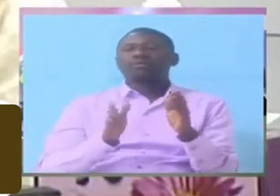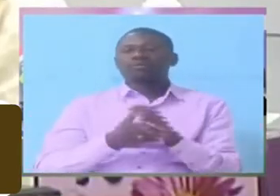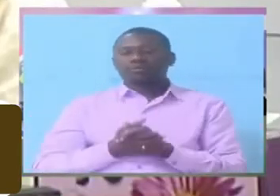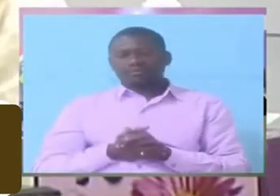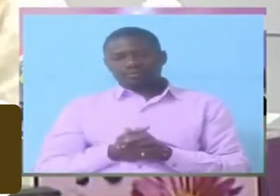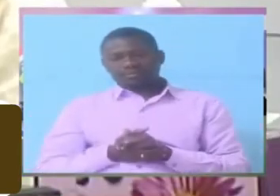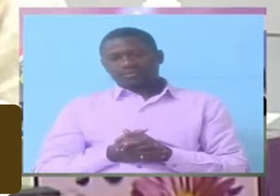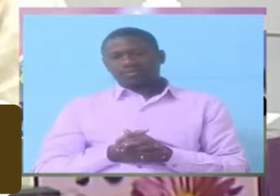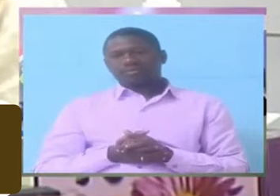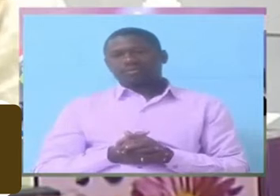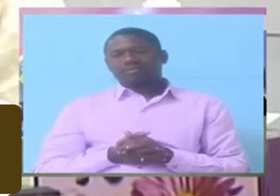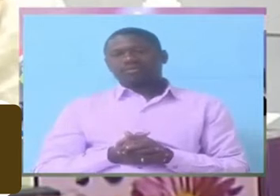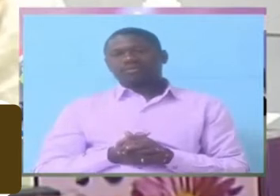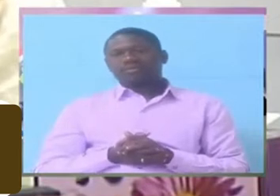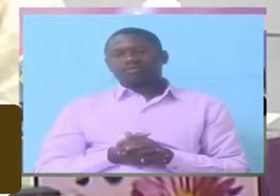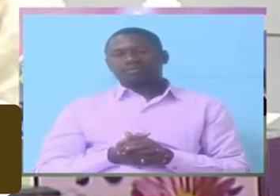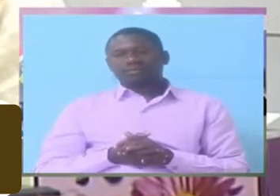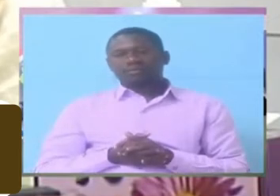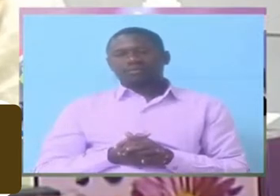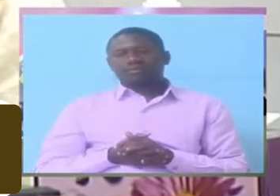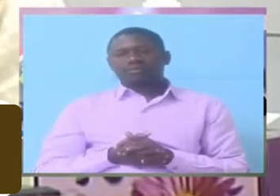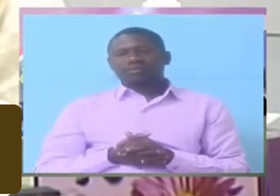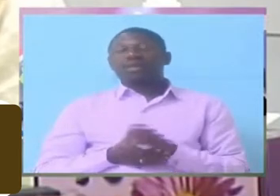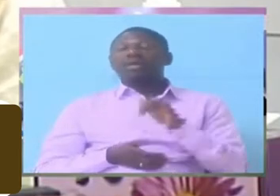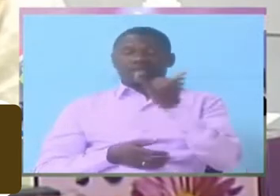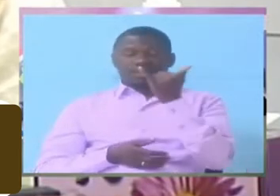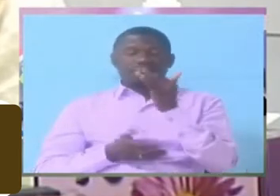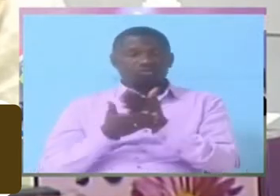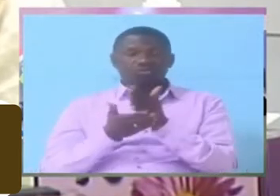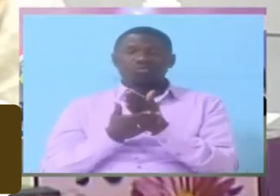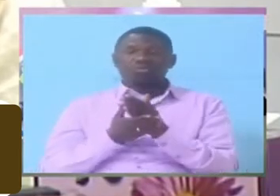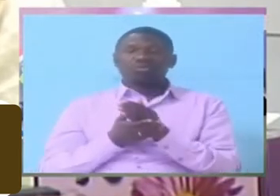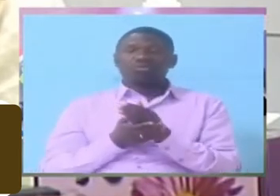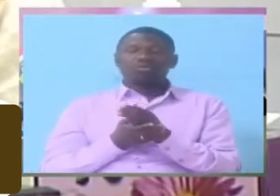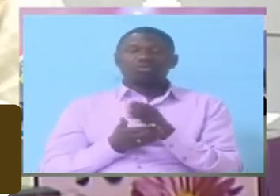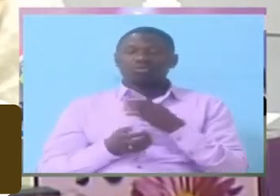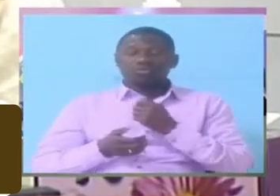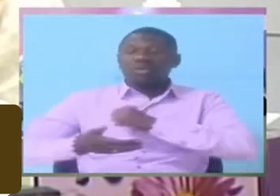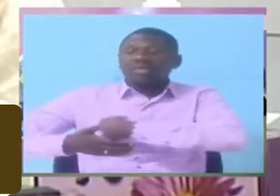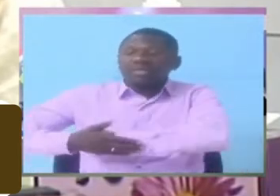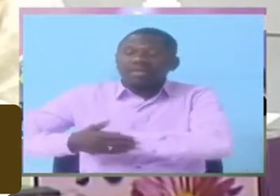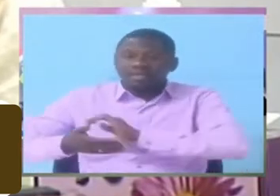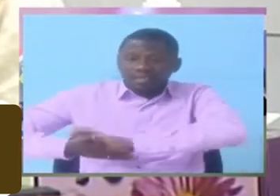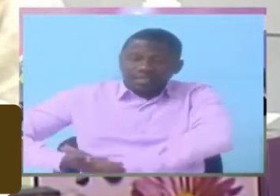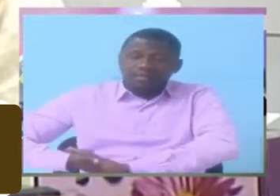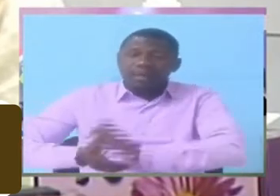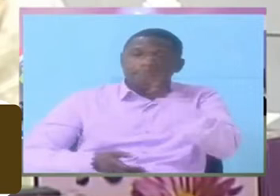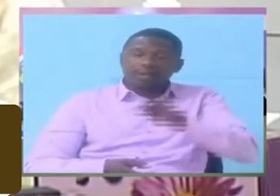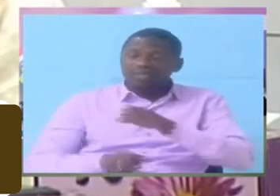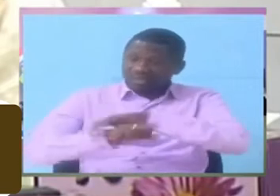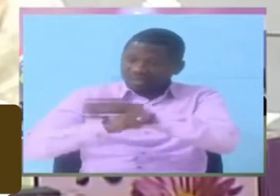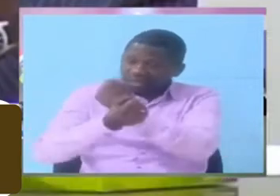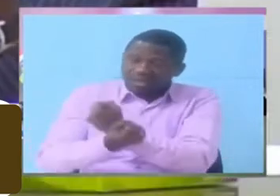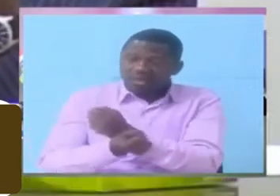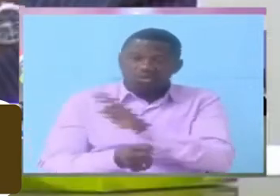kesindi dalila tala. Yes, definitely unlawful detention is a violation. Onyala kamu muta wanyama umu nyantati